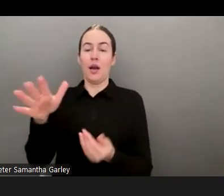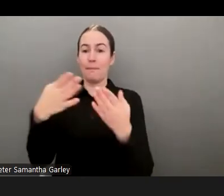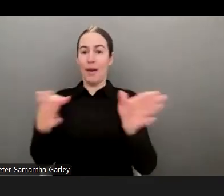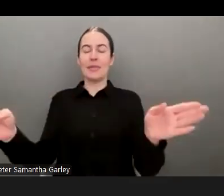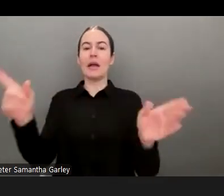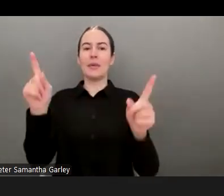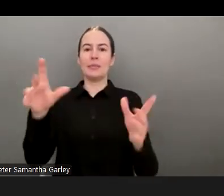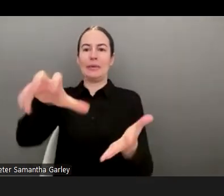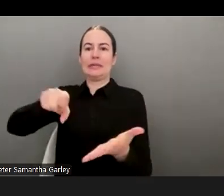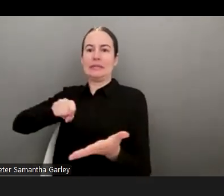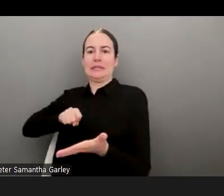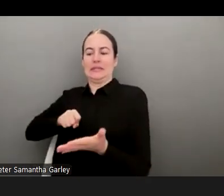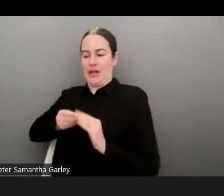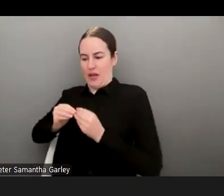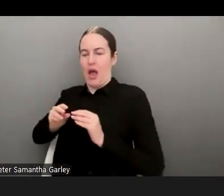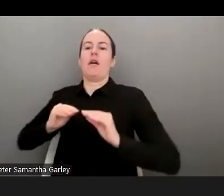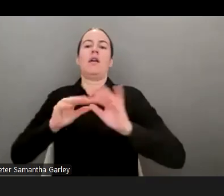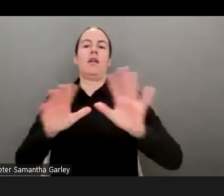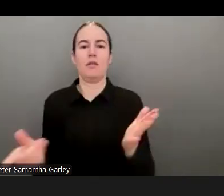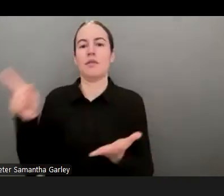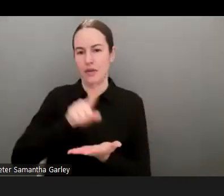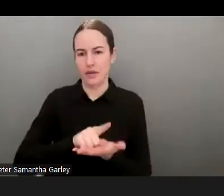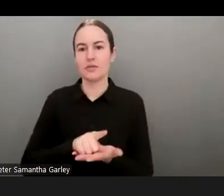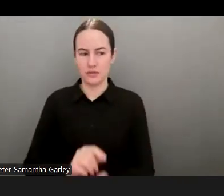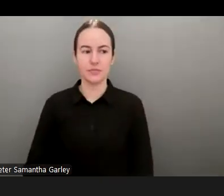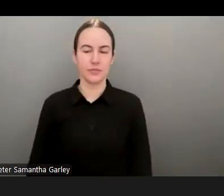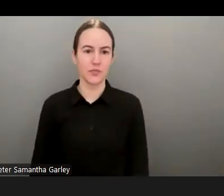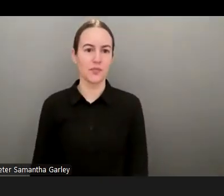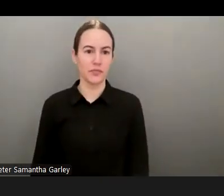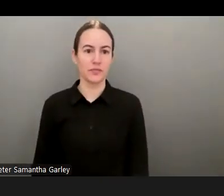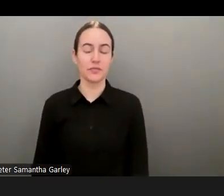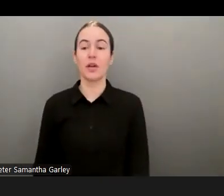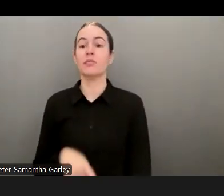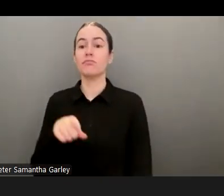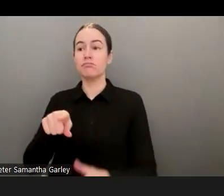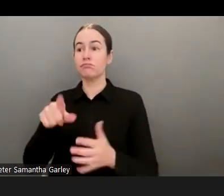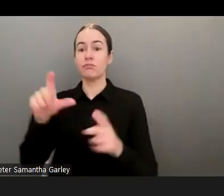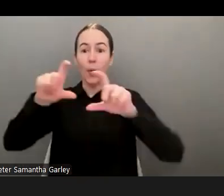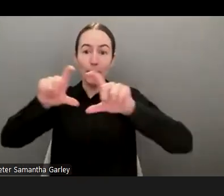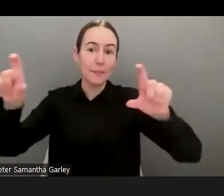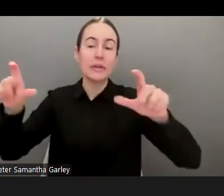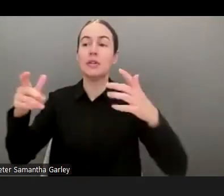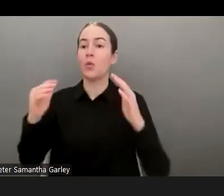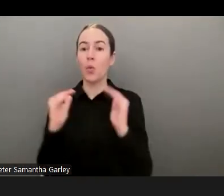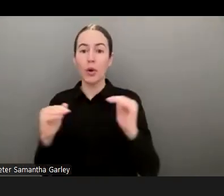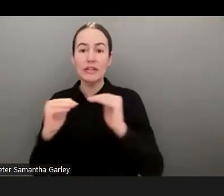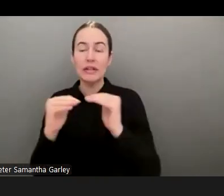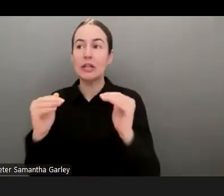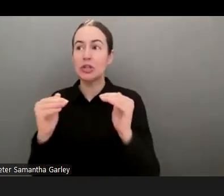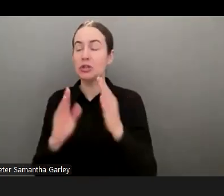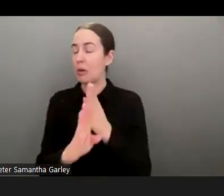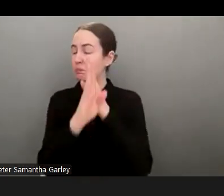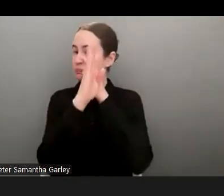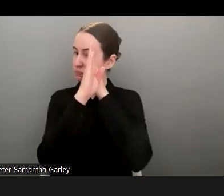needed. And if our order is not obeyed, then we do have an option to give a